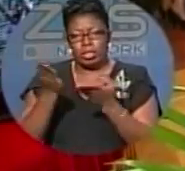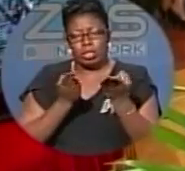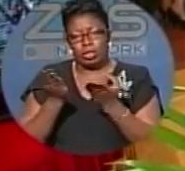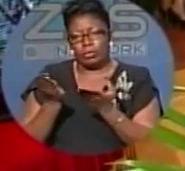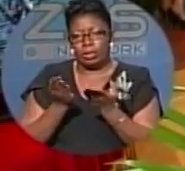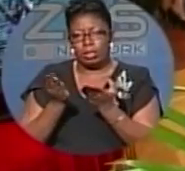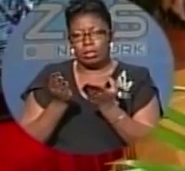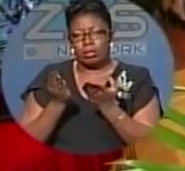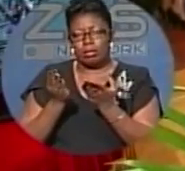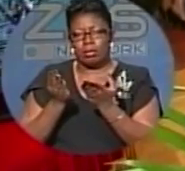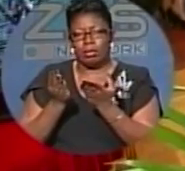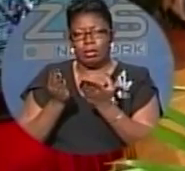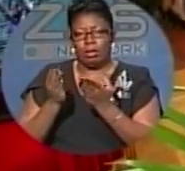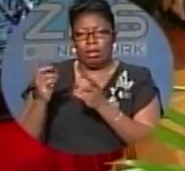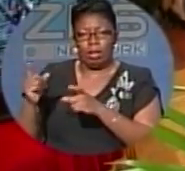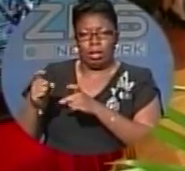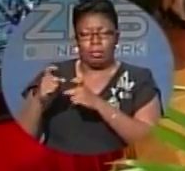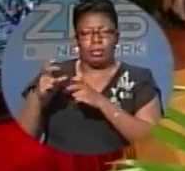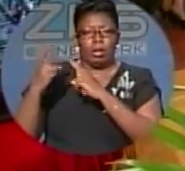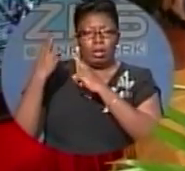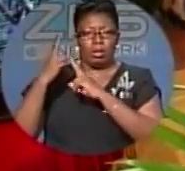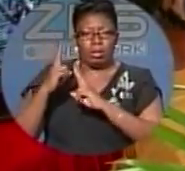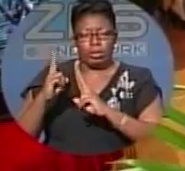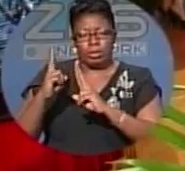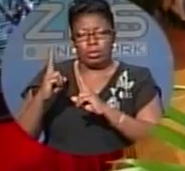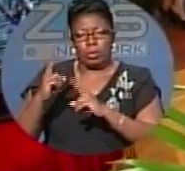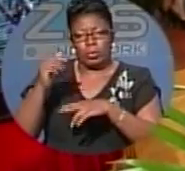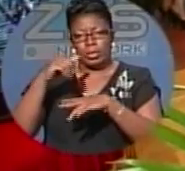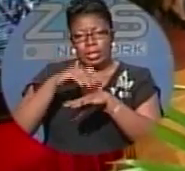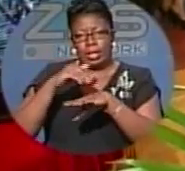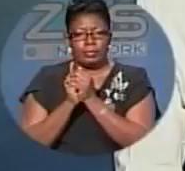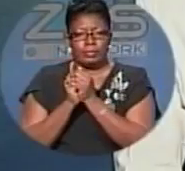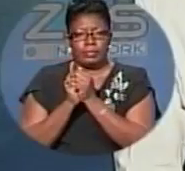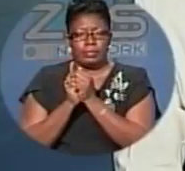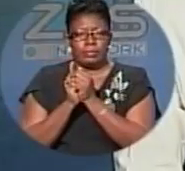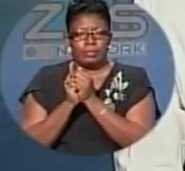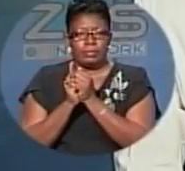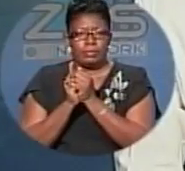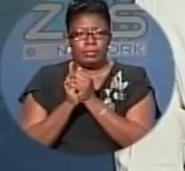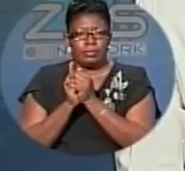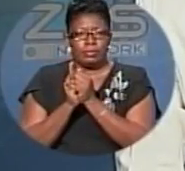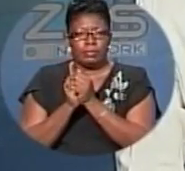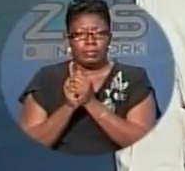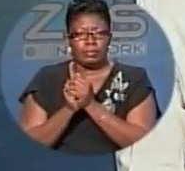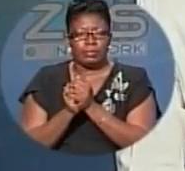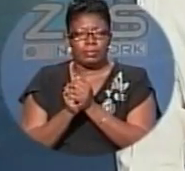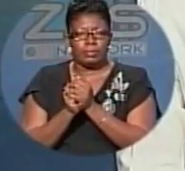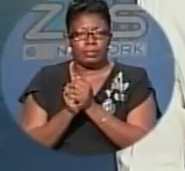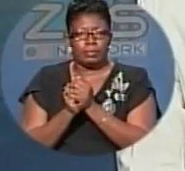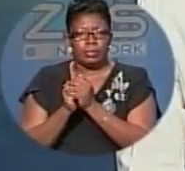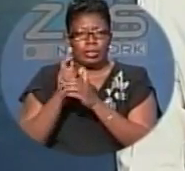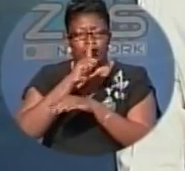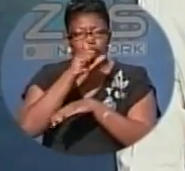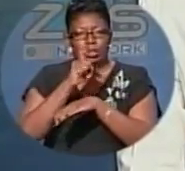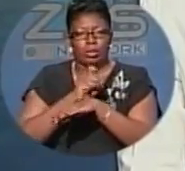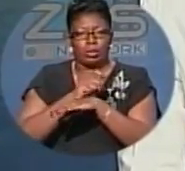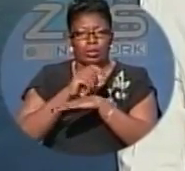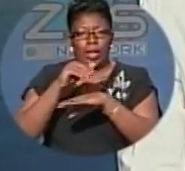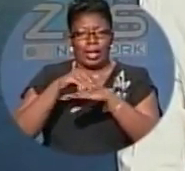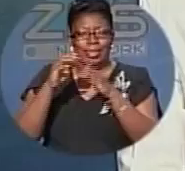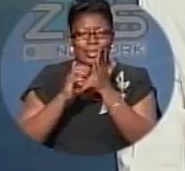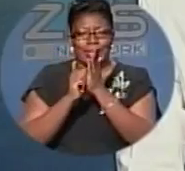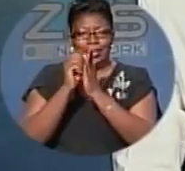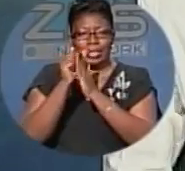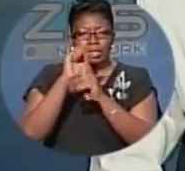were held at Government House. I'm Opal Roach, ZNS News. The Eleuthera branch of the Cancer